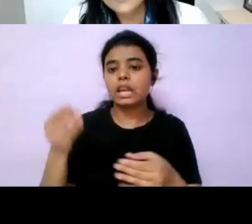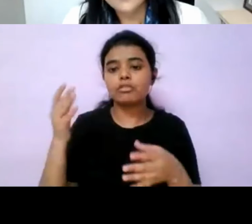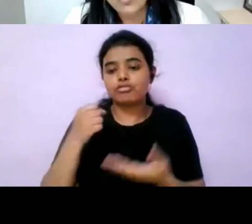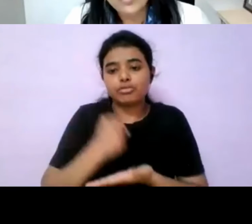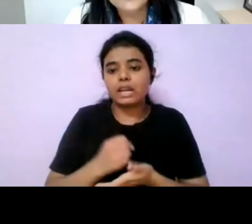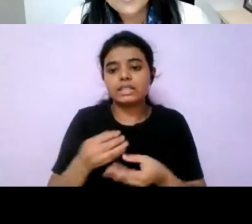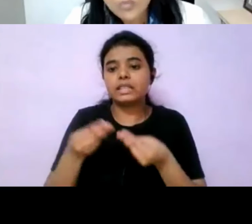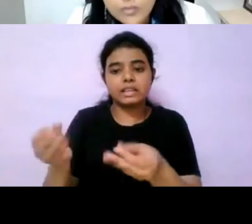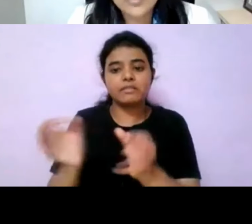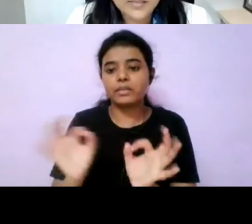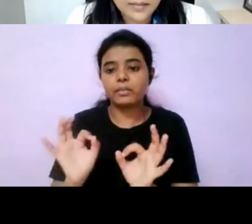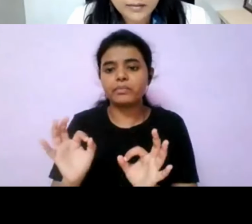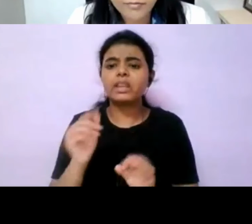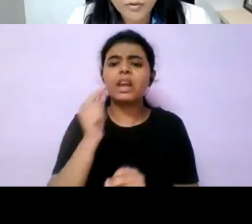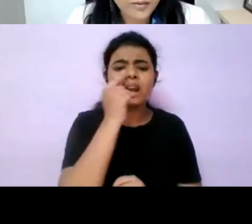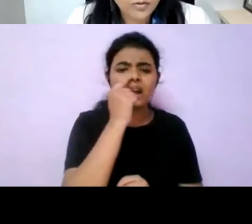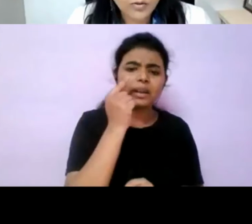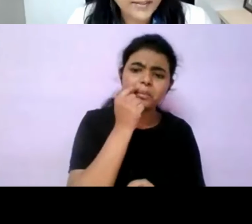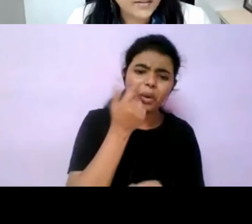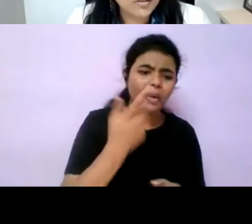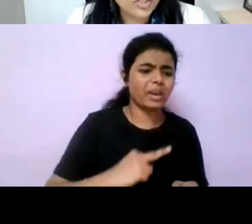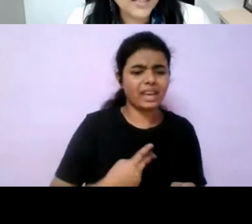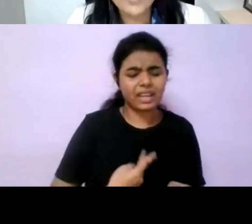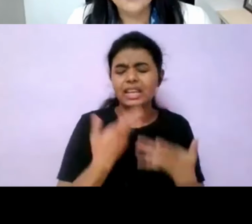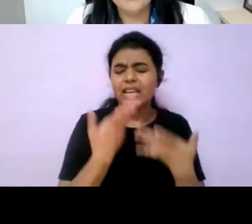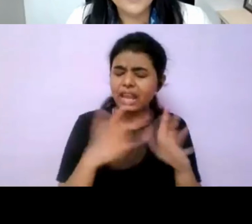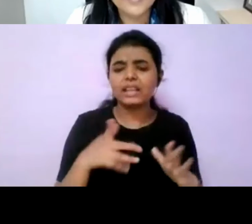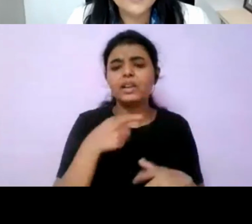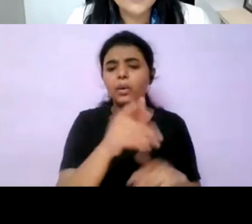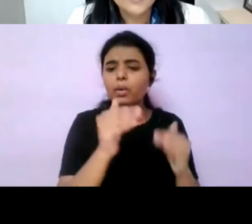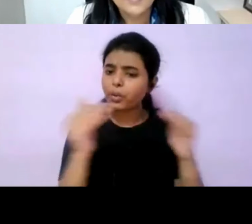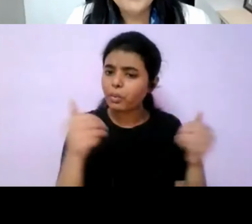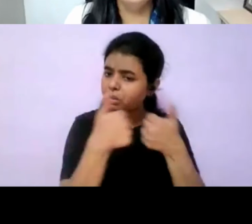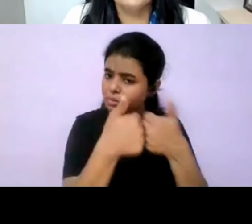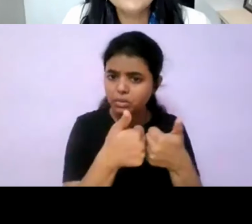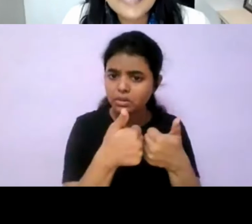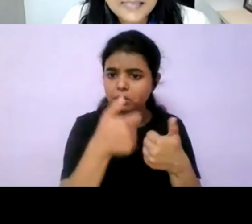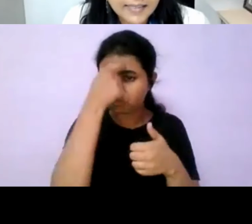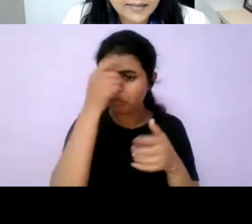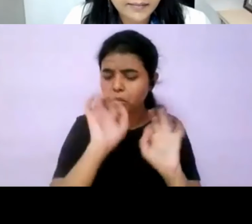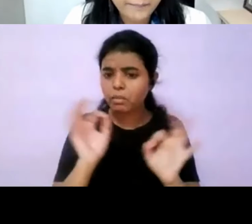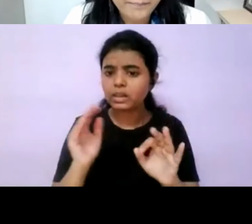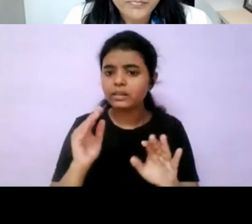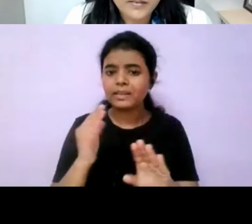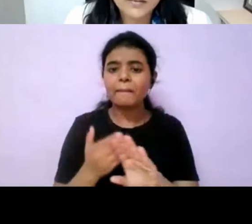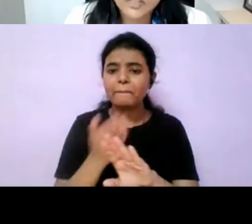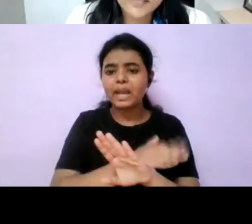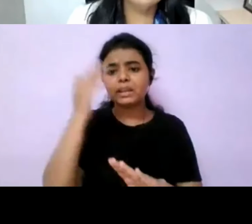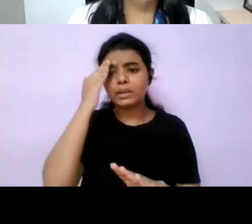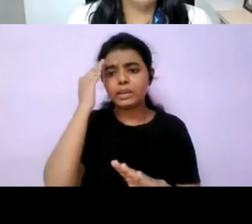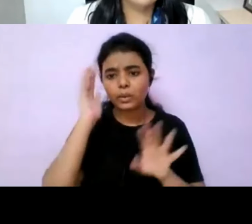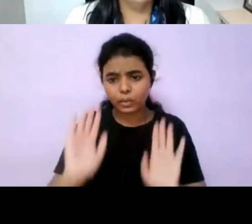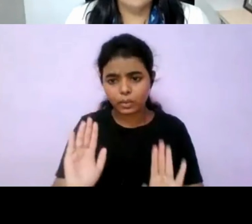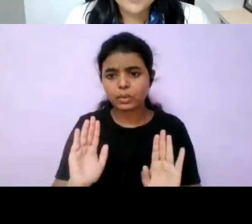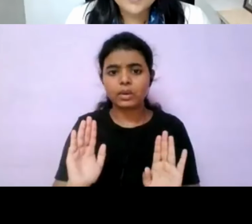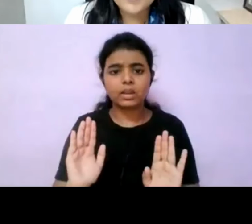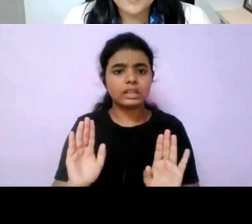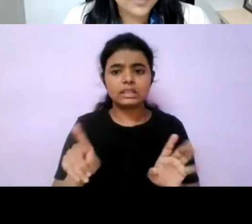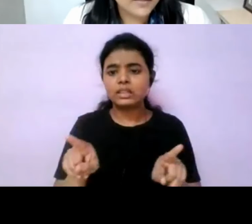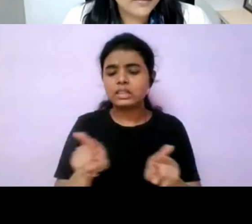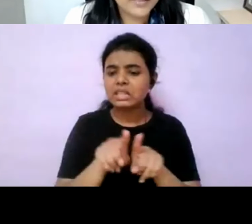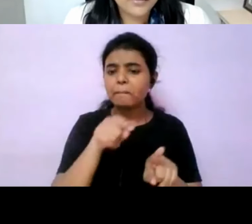gender inequalities also result from, ideologically embedded, pre-existing gendered social norms